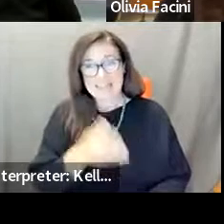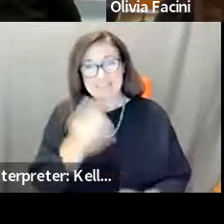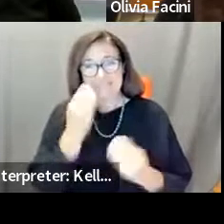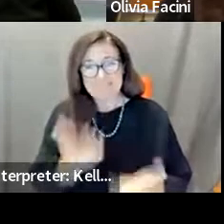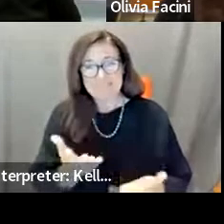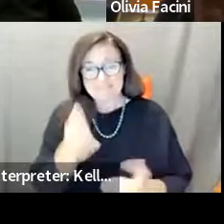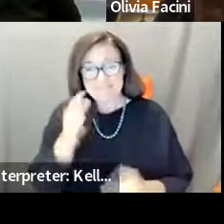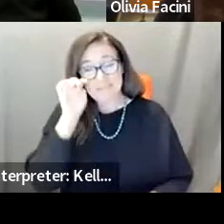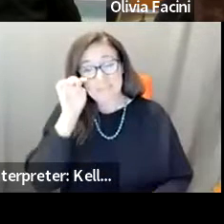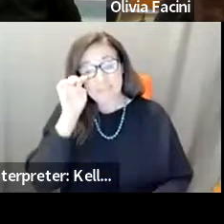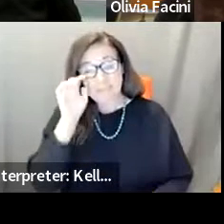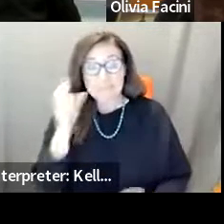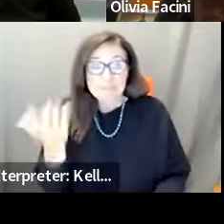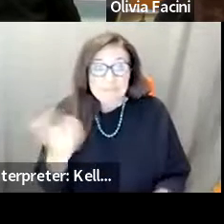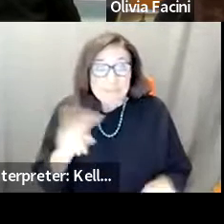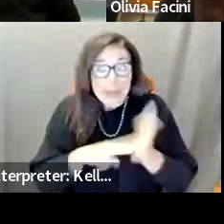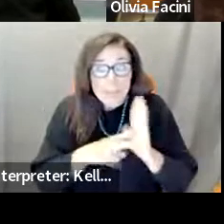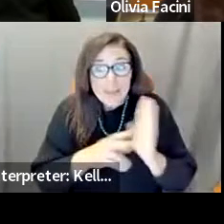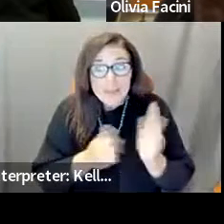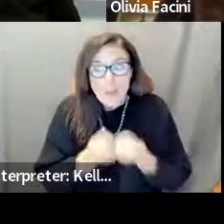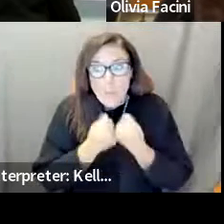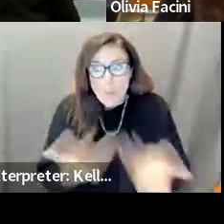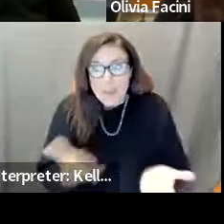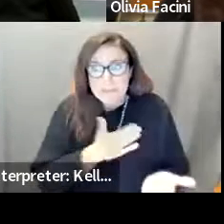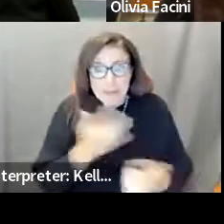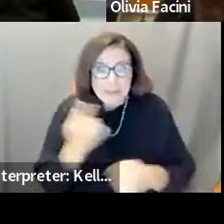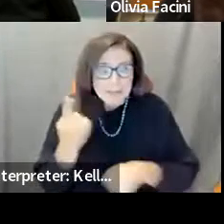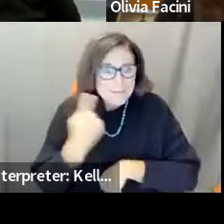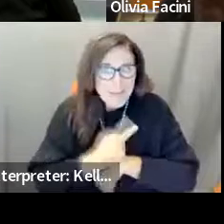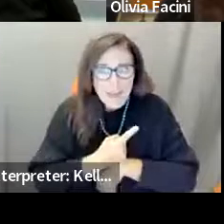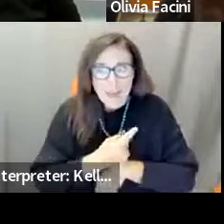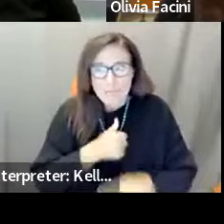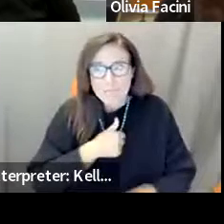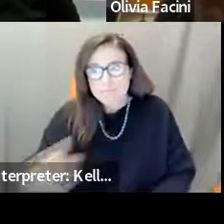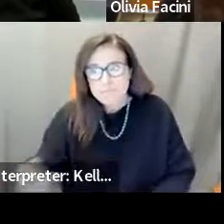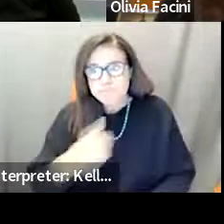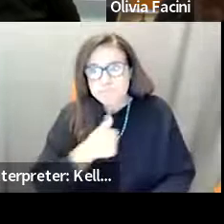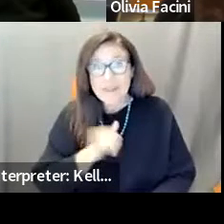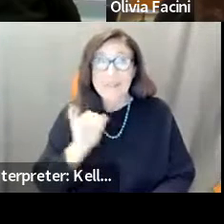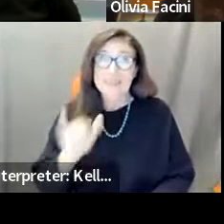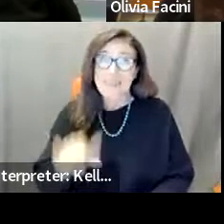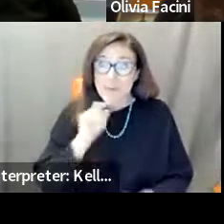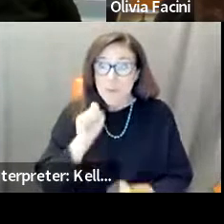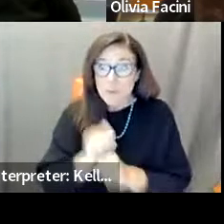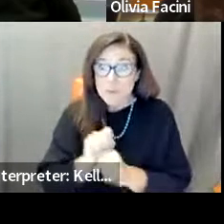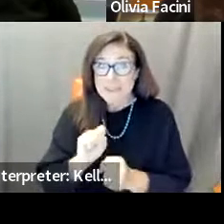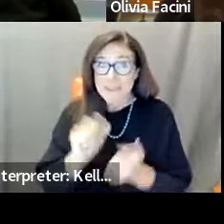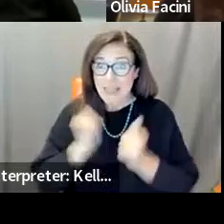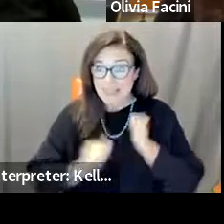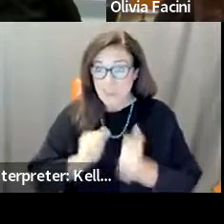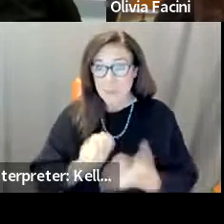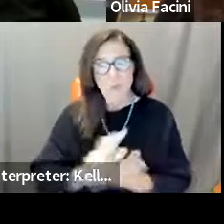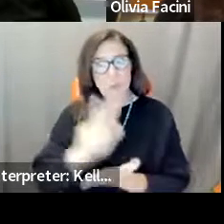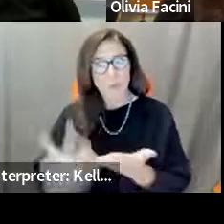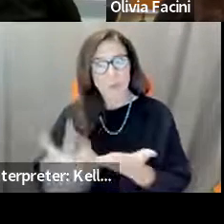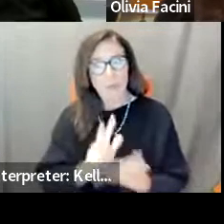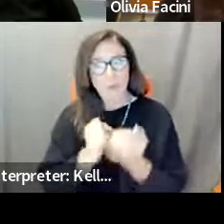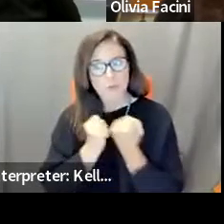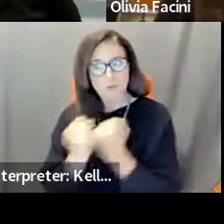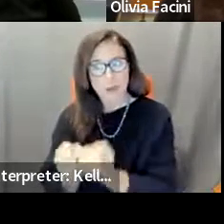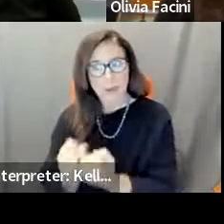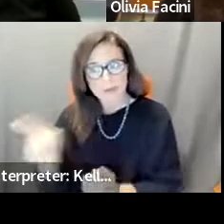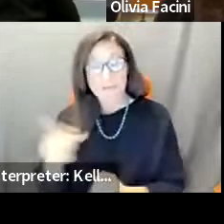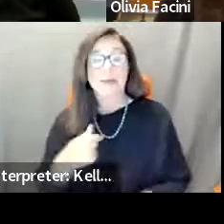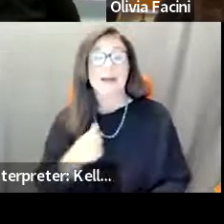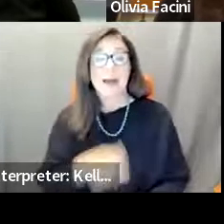ended up, wasting a whole day of travel because this was at a venue that was about 3 hours away. I sat through a